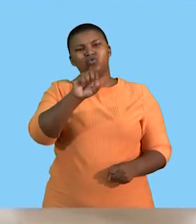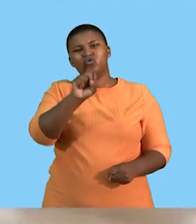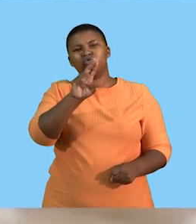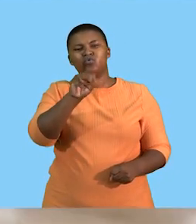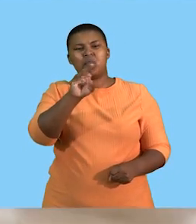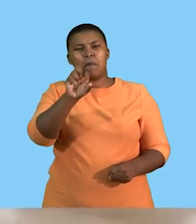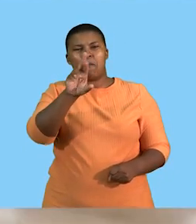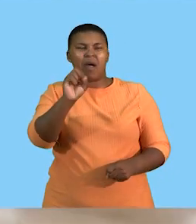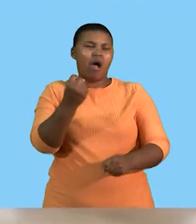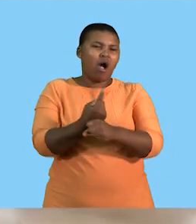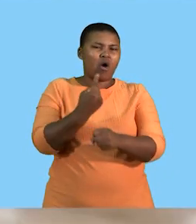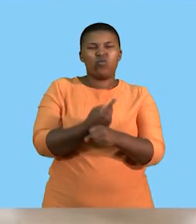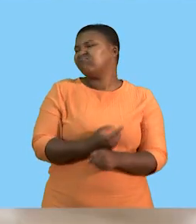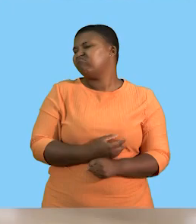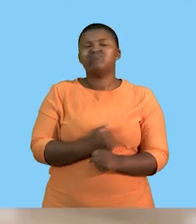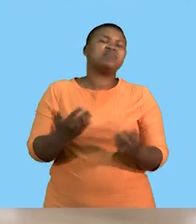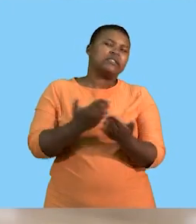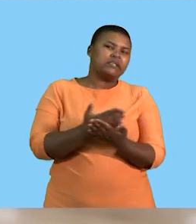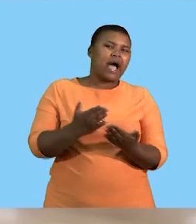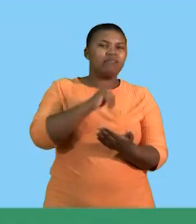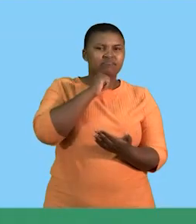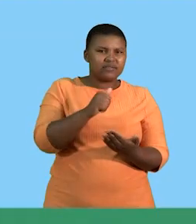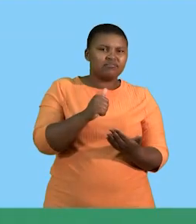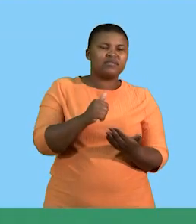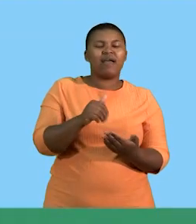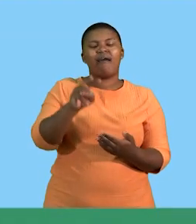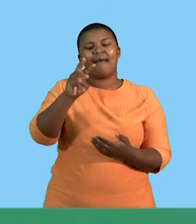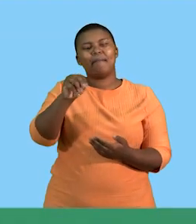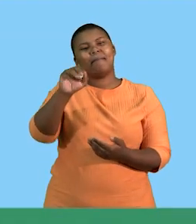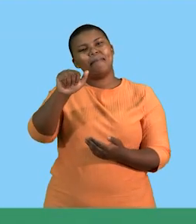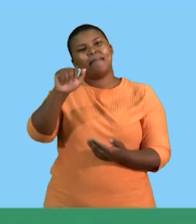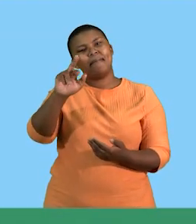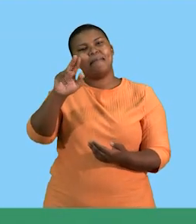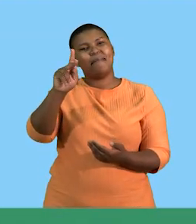as consumers. Sometimes they talk about the market,